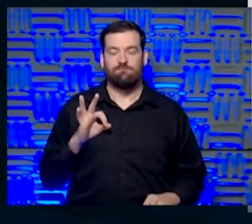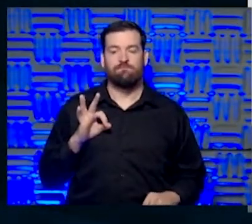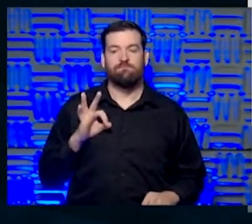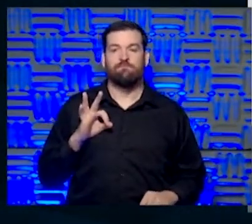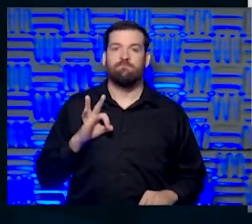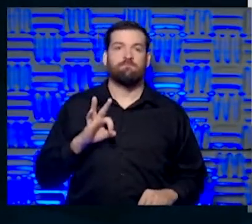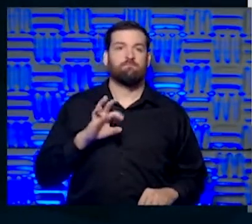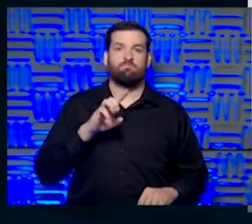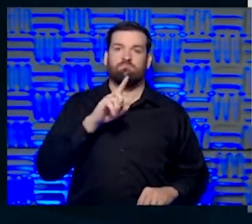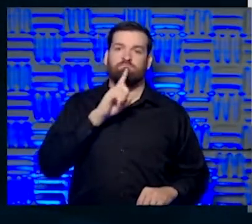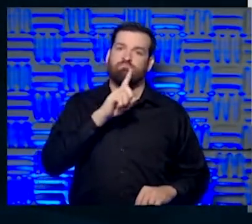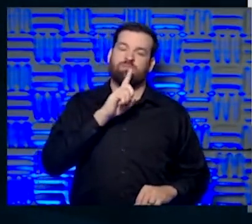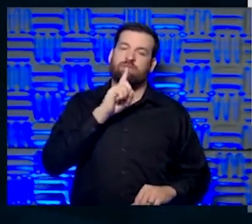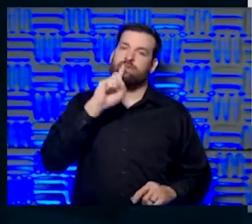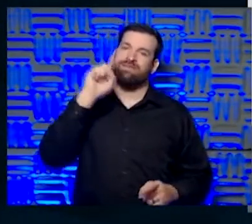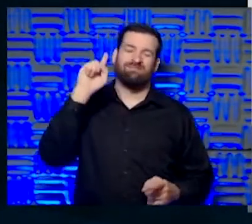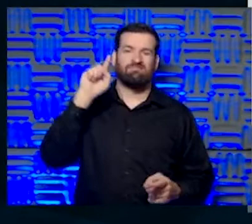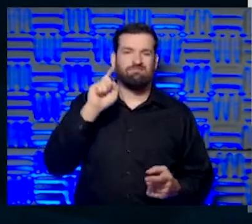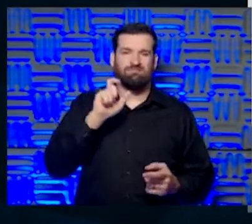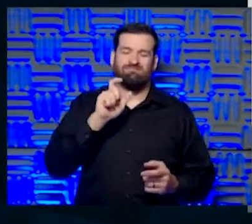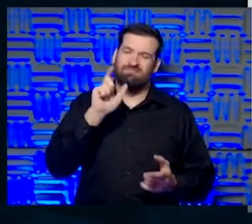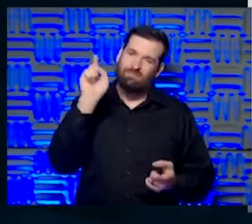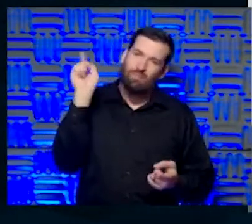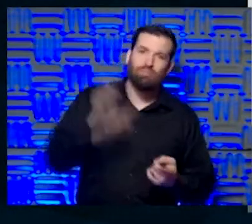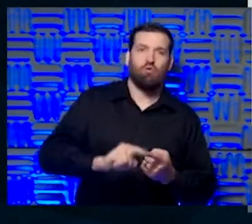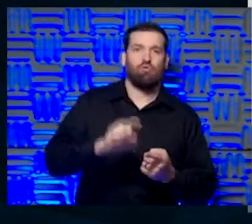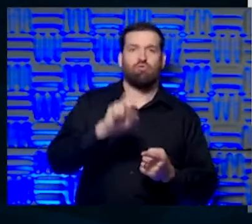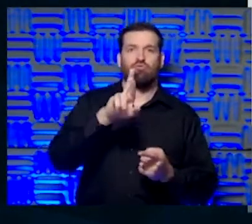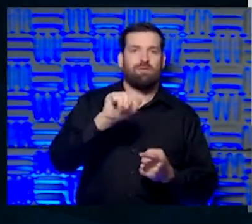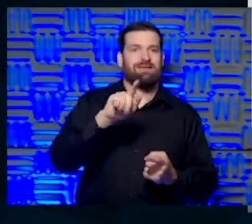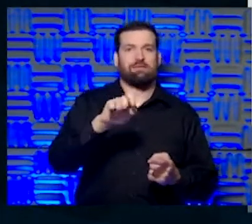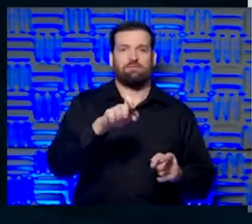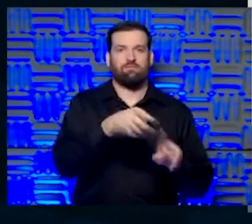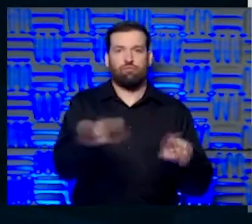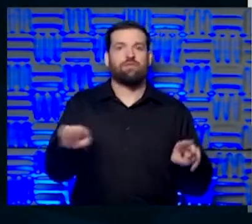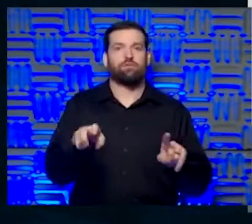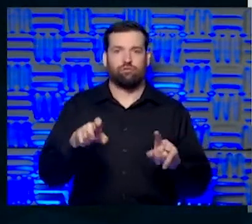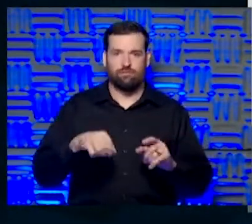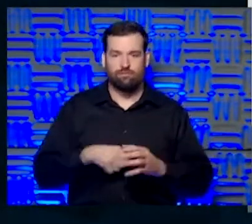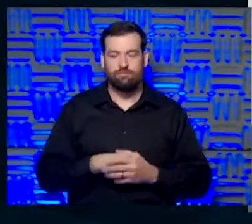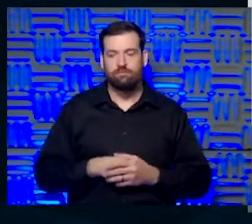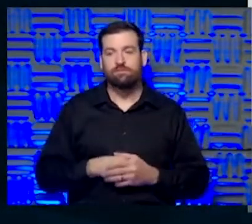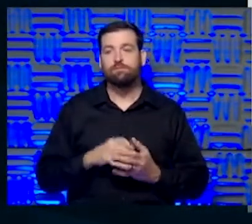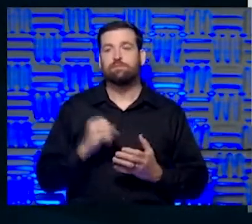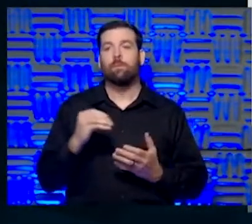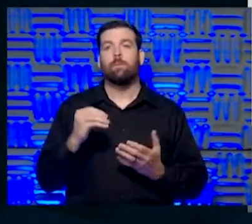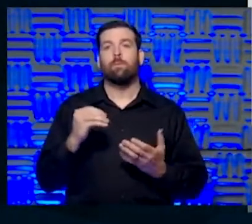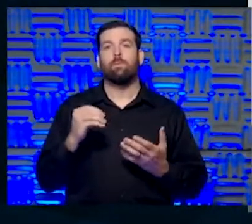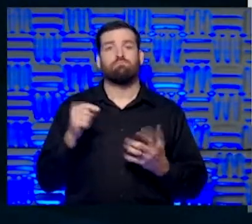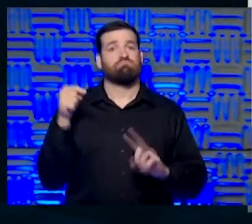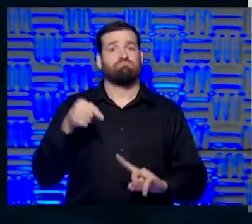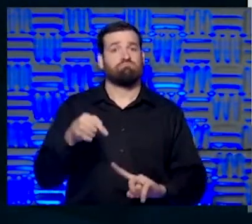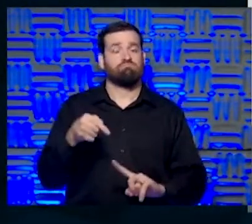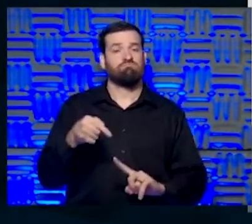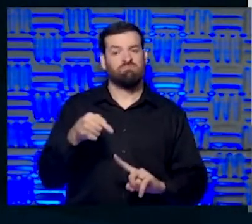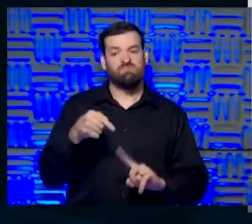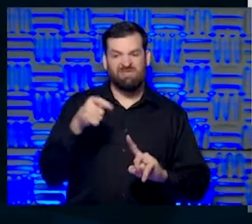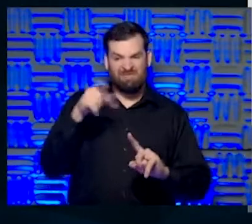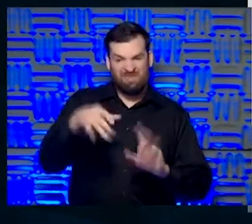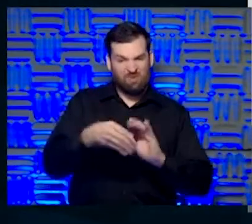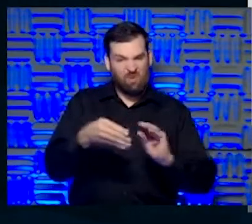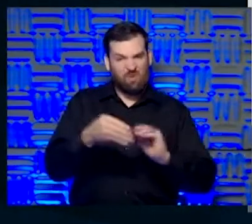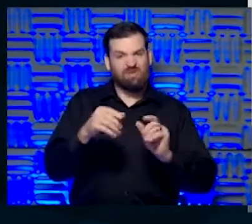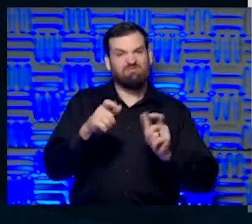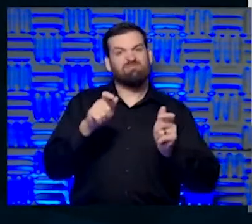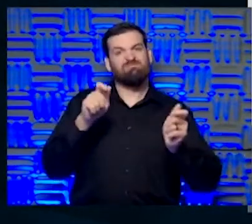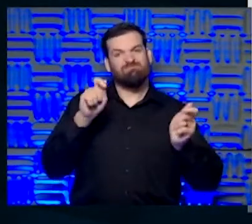really extremely low rate of transmission that happened from that standpoint as well. So I think that this story continues to evolve as